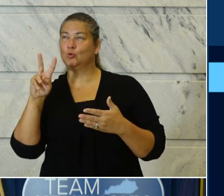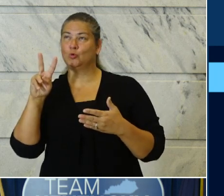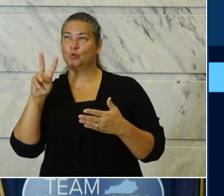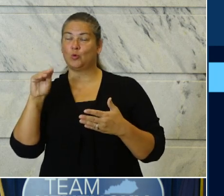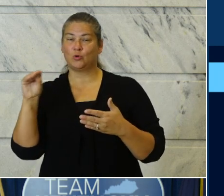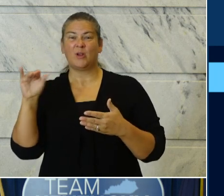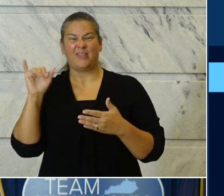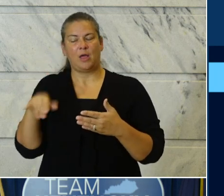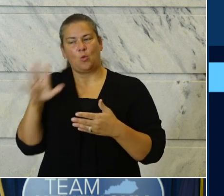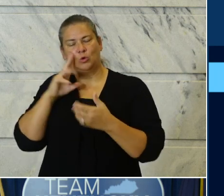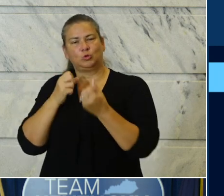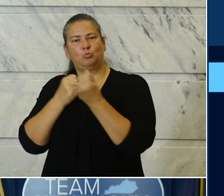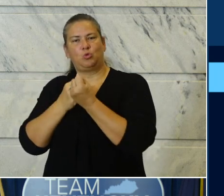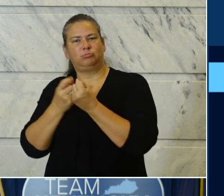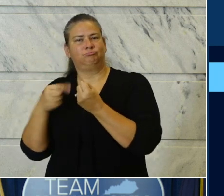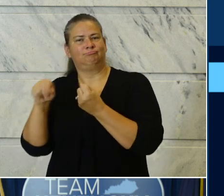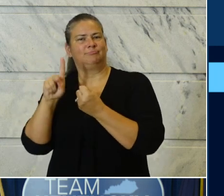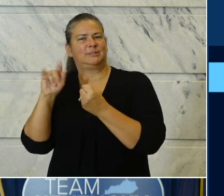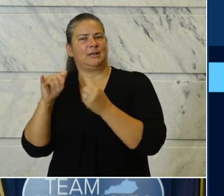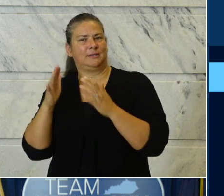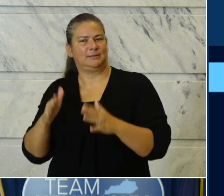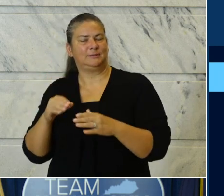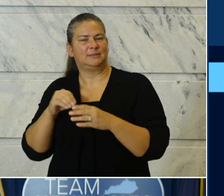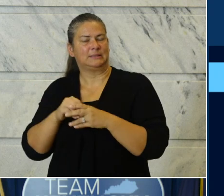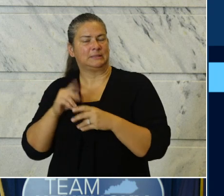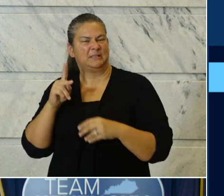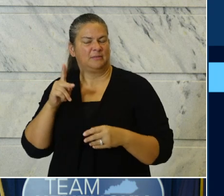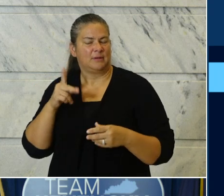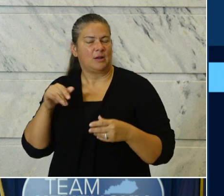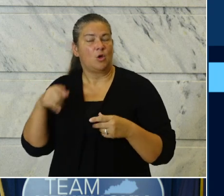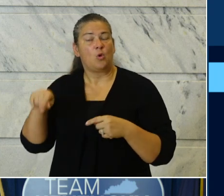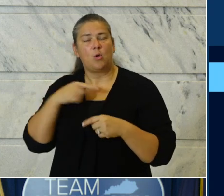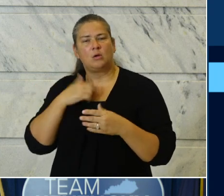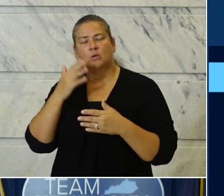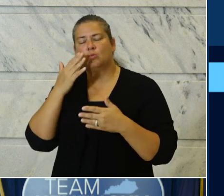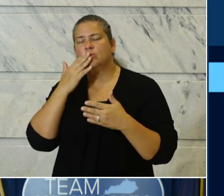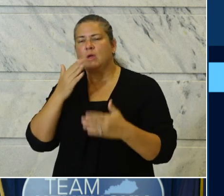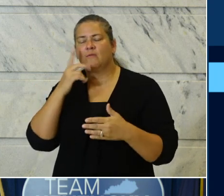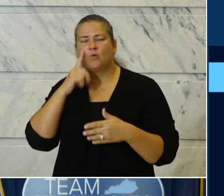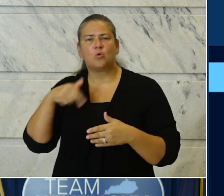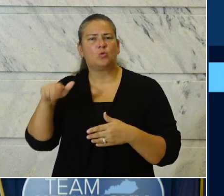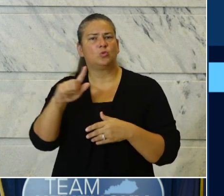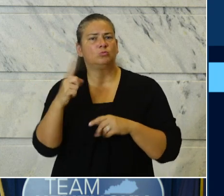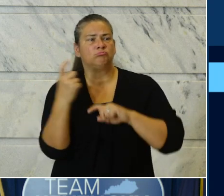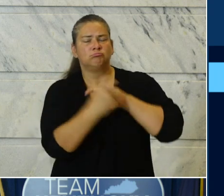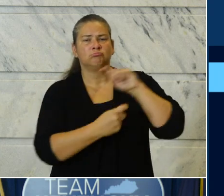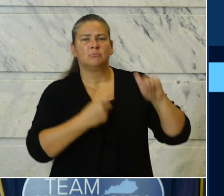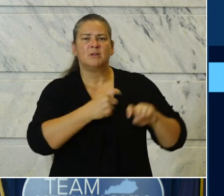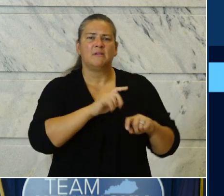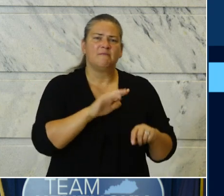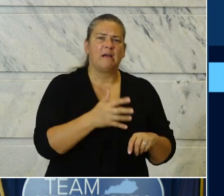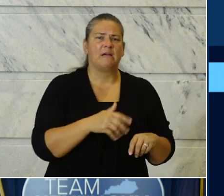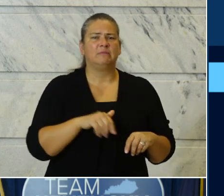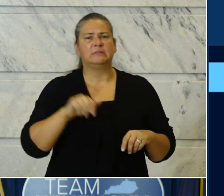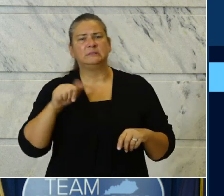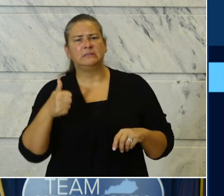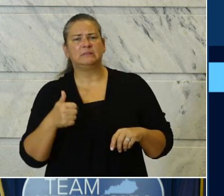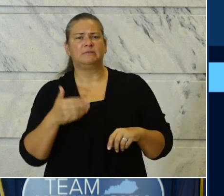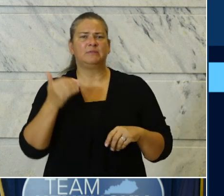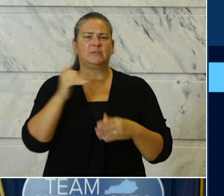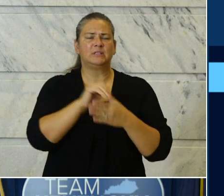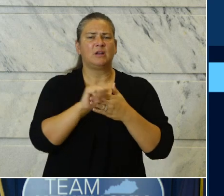Action for your help, and for everyone who has donated $5, $10, $15 to help their fellow